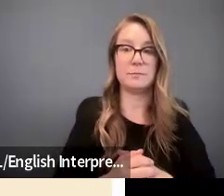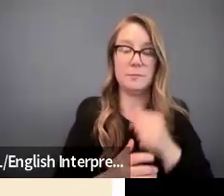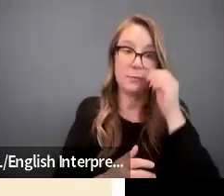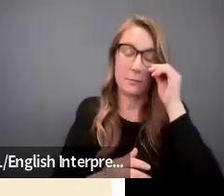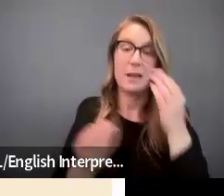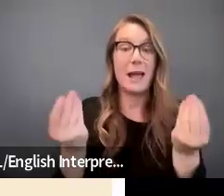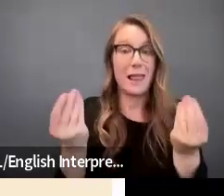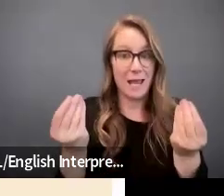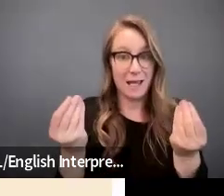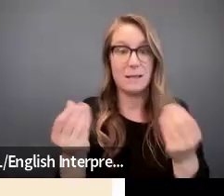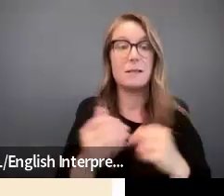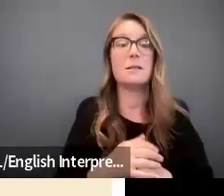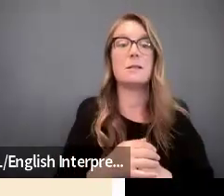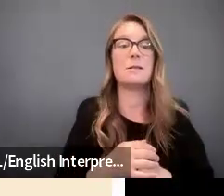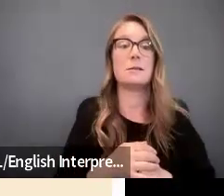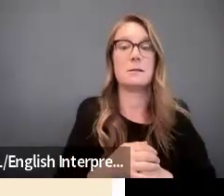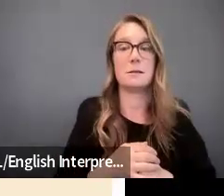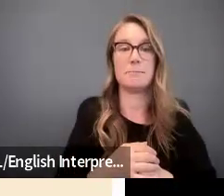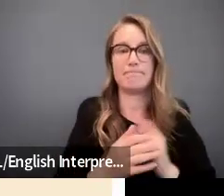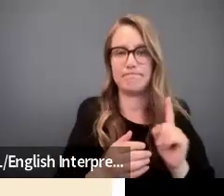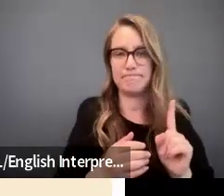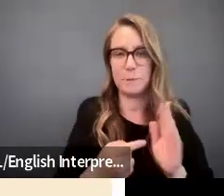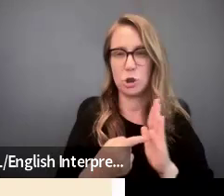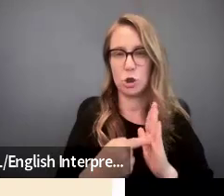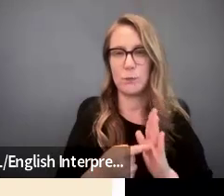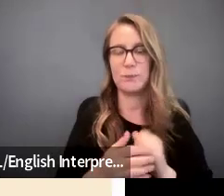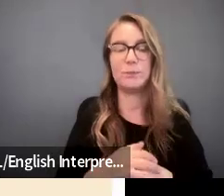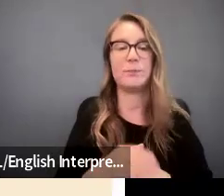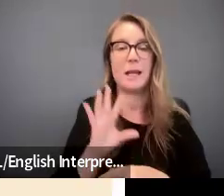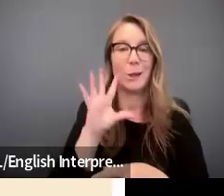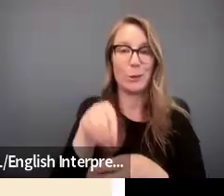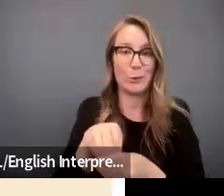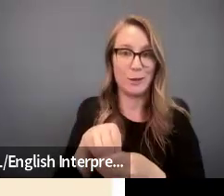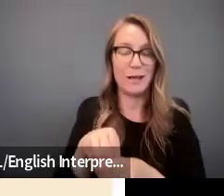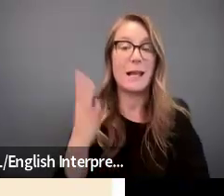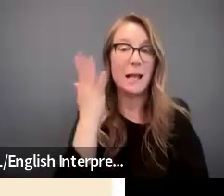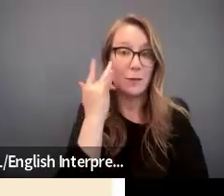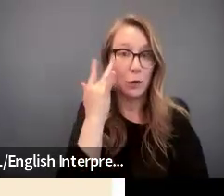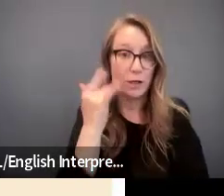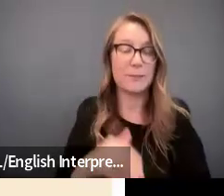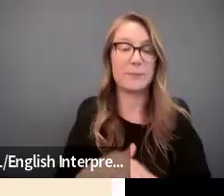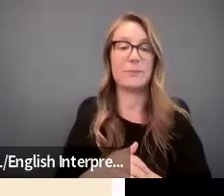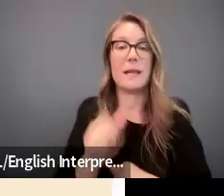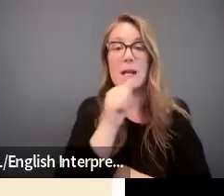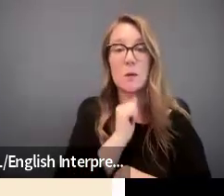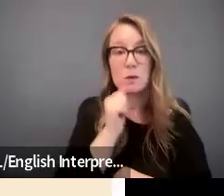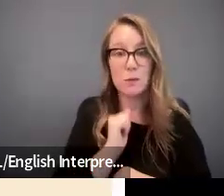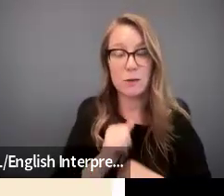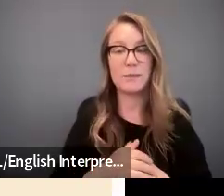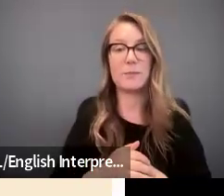That land, get to that part, included California,